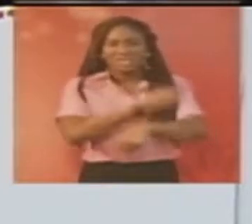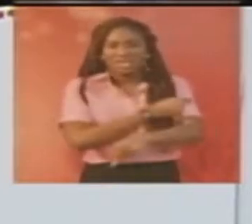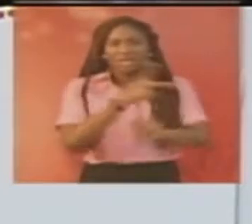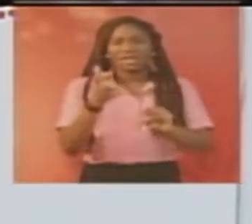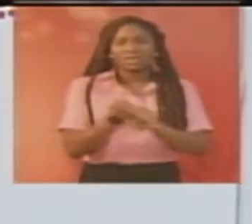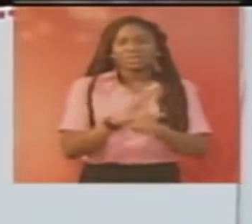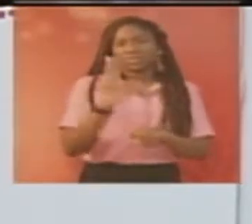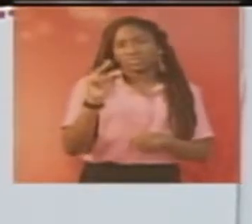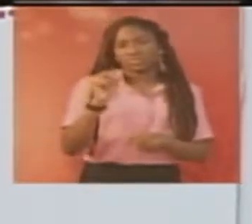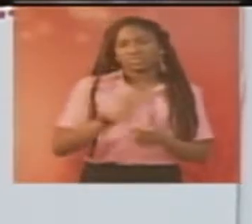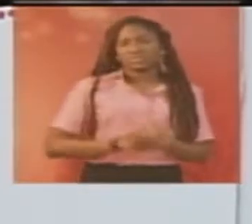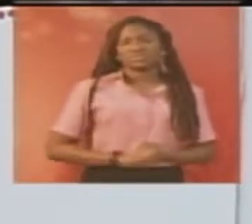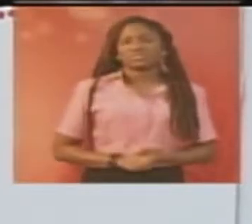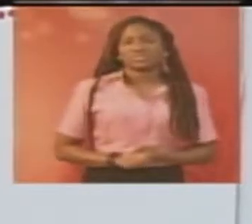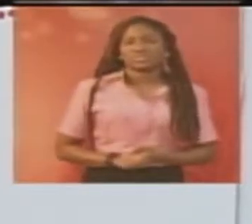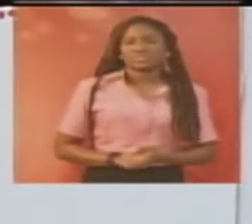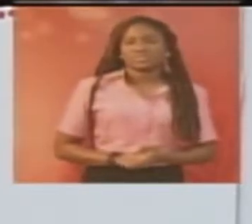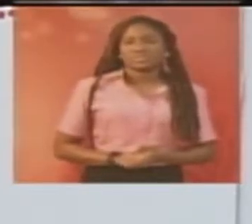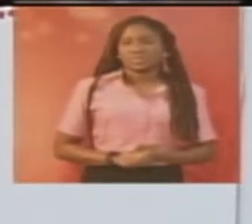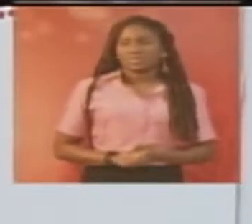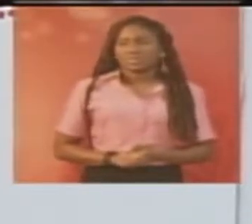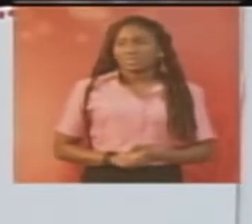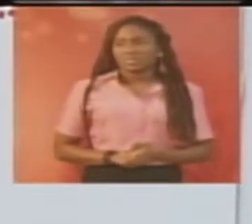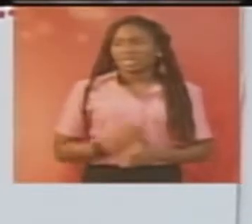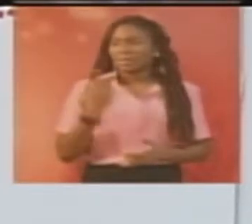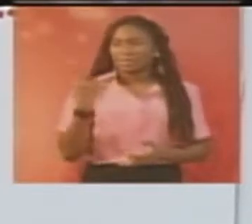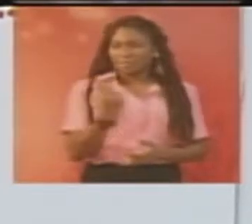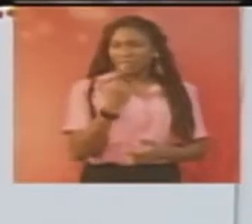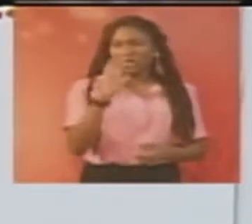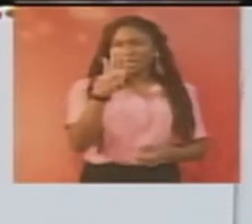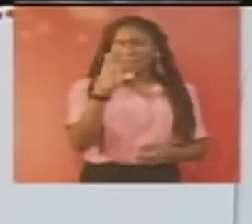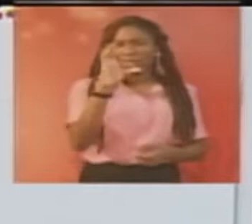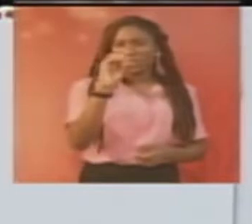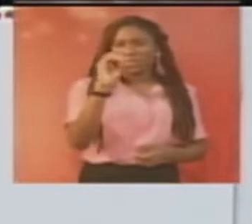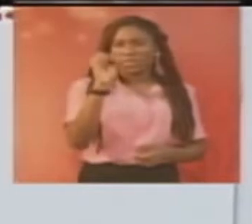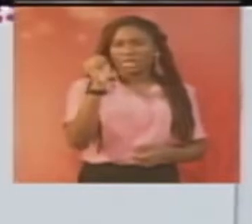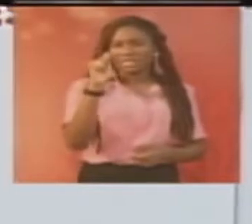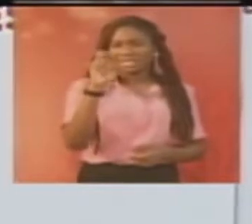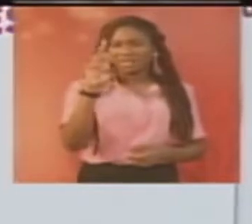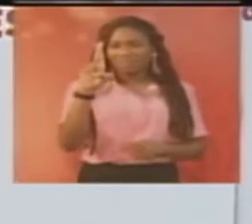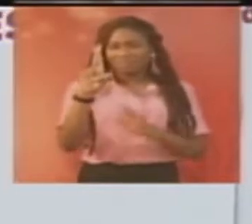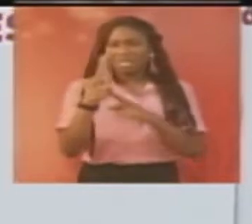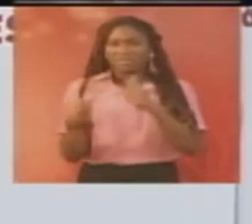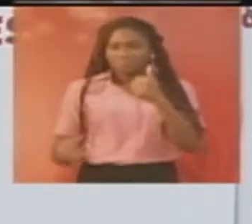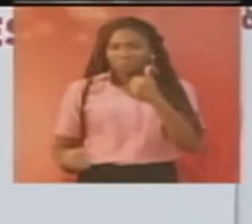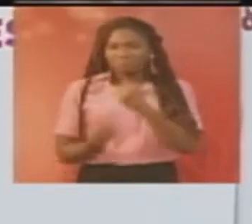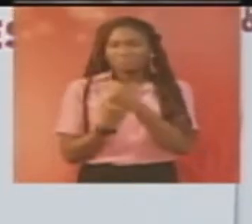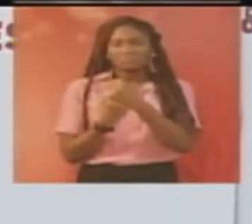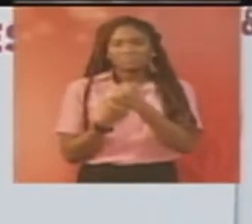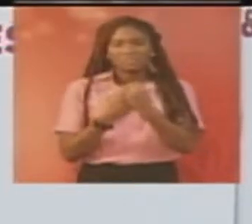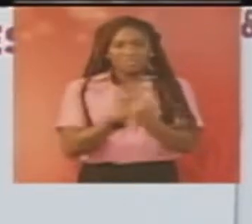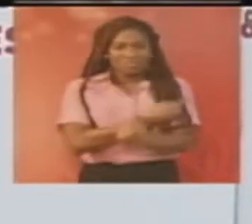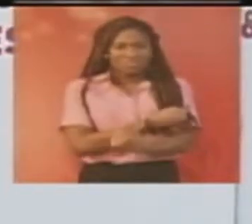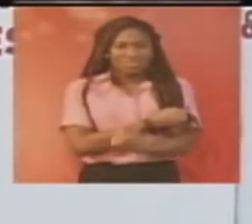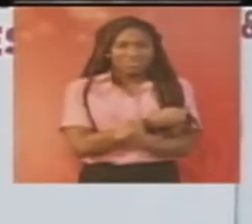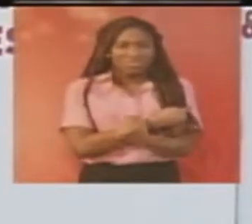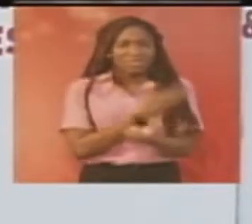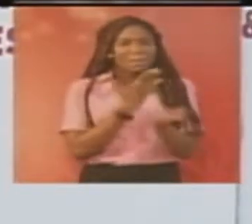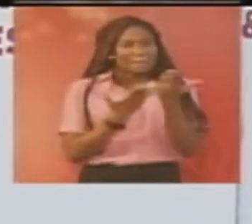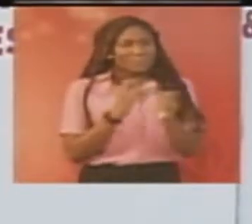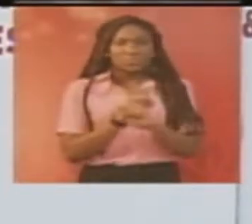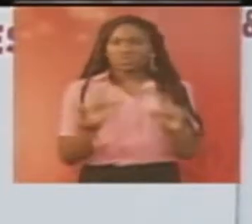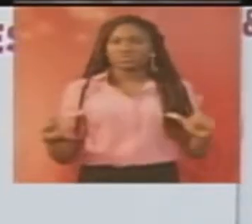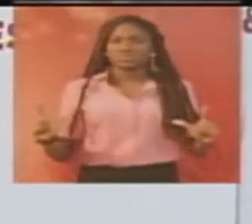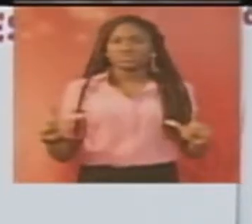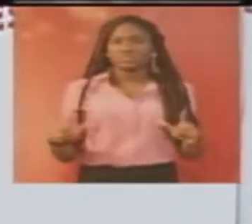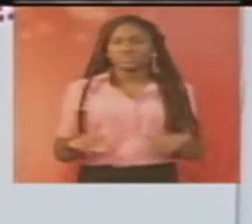how many, you have to get boosters and stuff like that, have your first vaccination, and then you go and get a booster, and